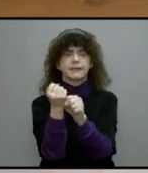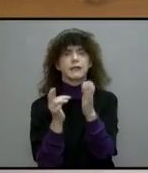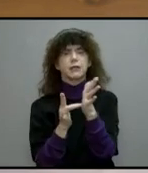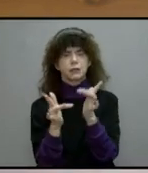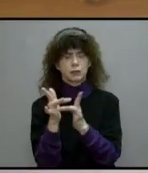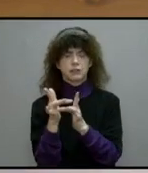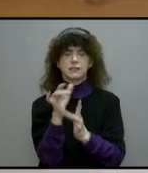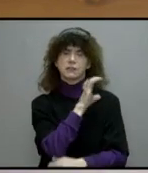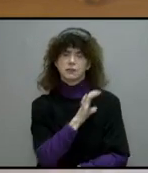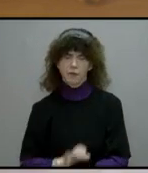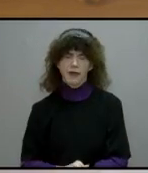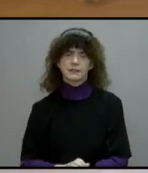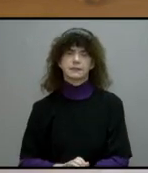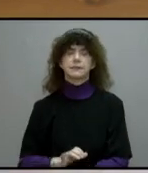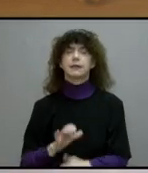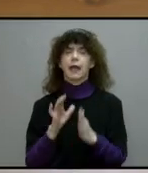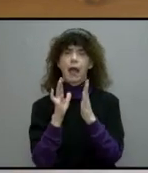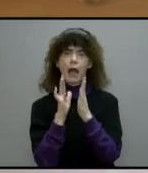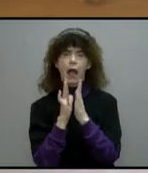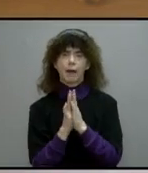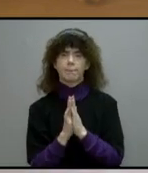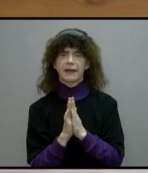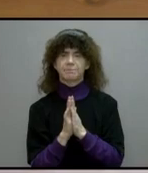Christ Jesus. Amen.